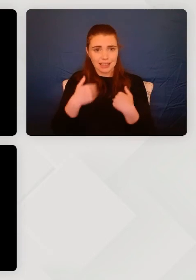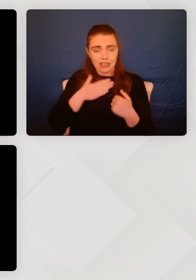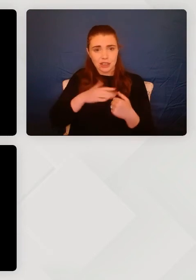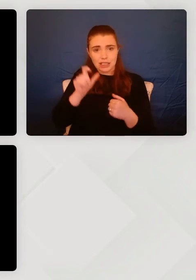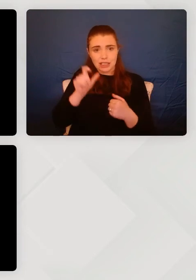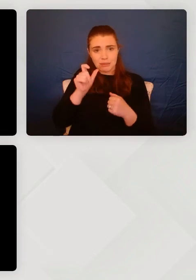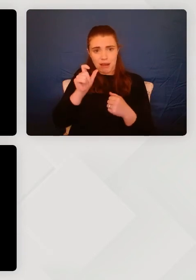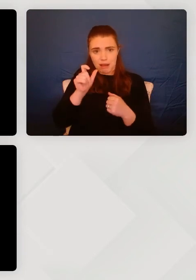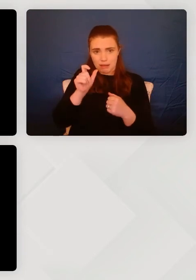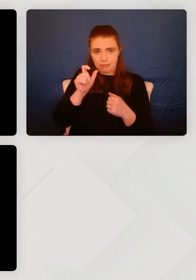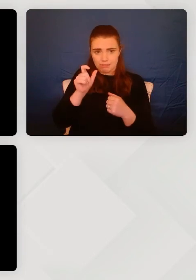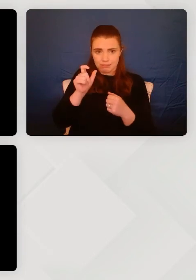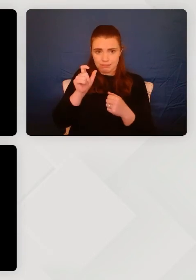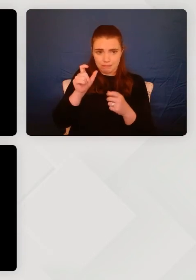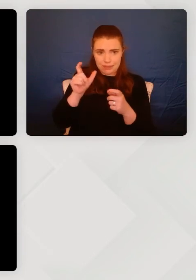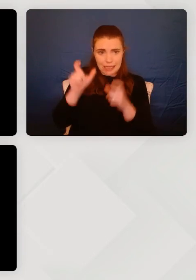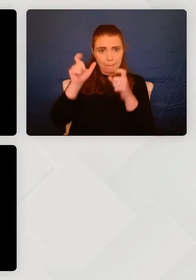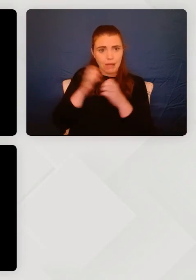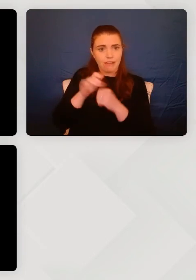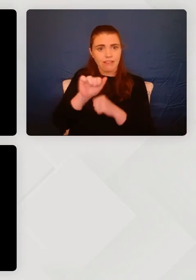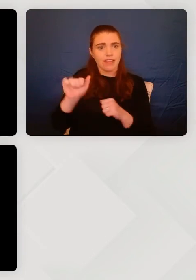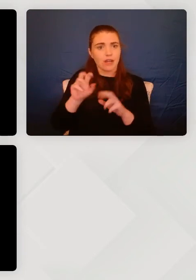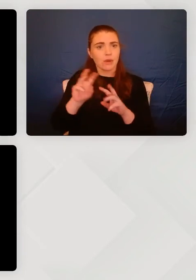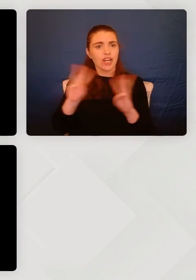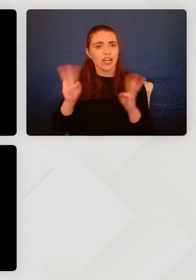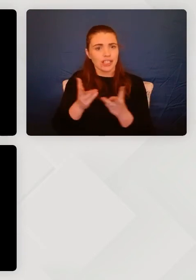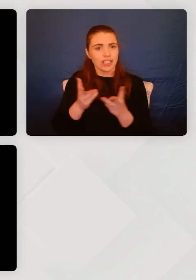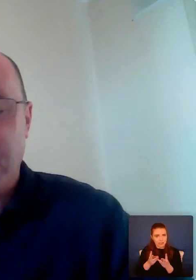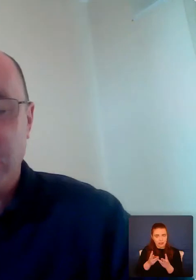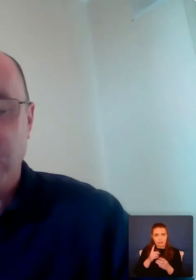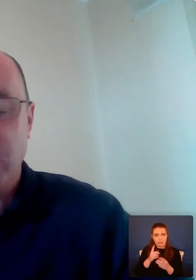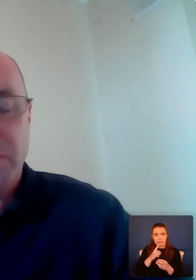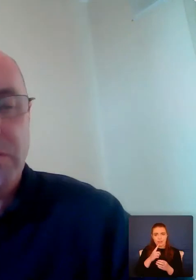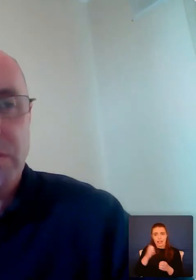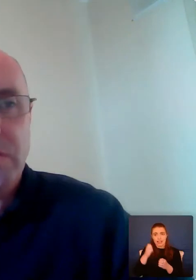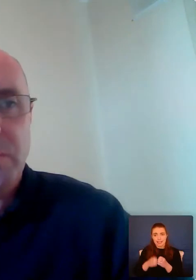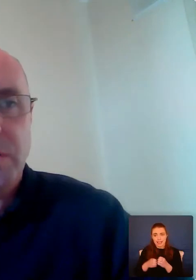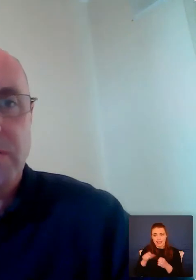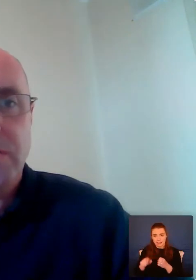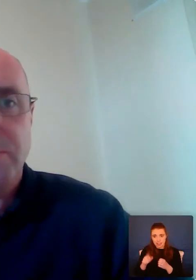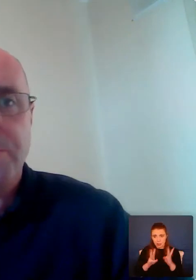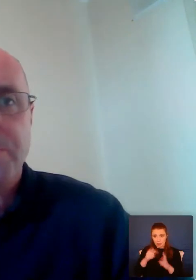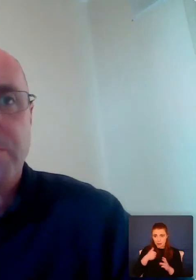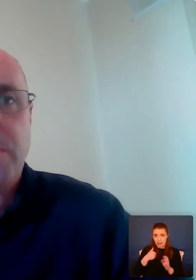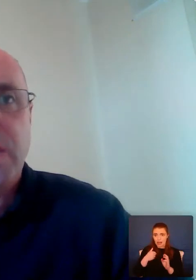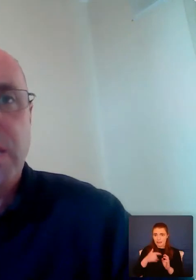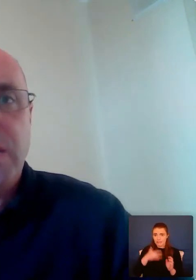world. But to ask yourself the question at the end of this, would I feel anxious if I'd been through these experiences?